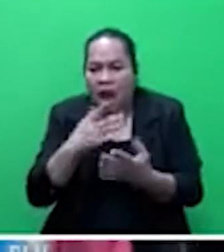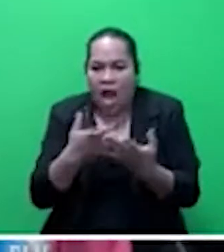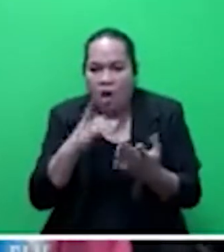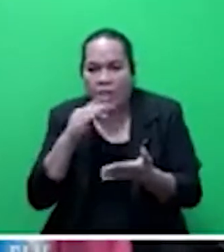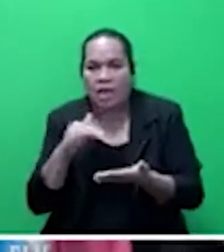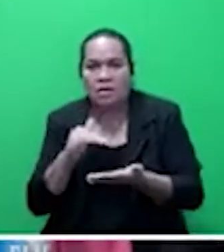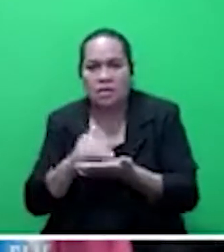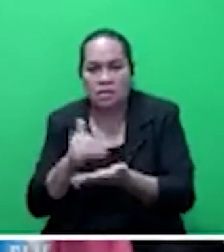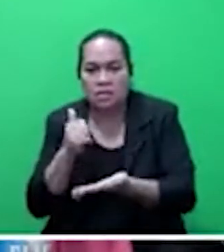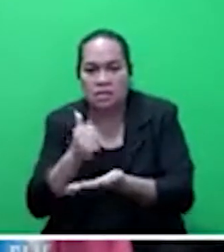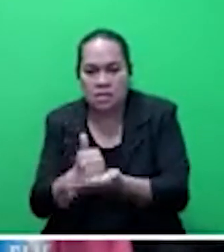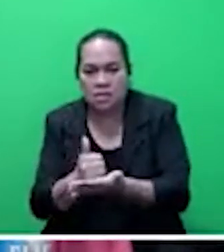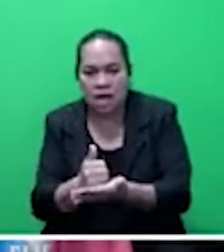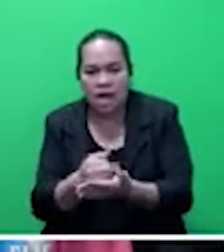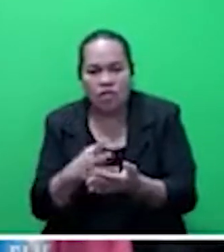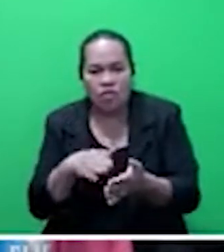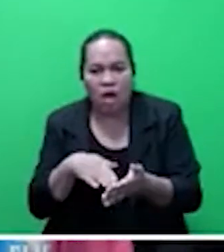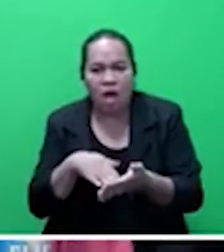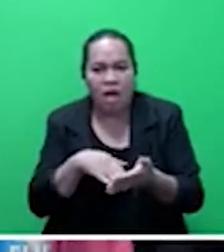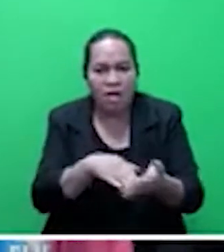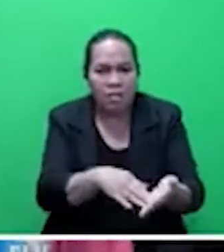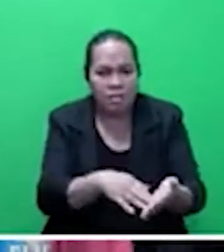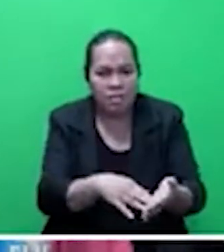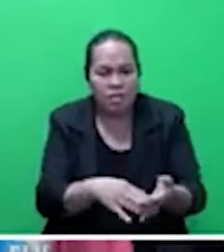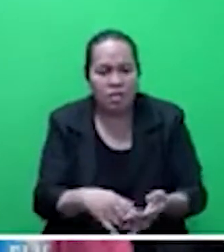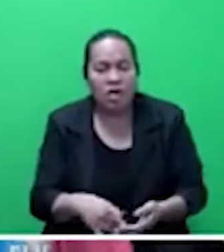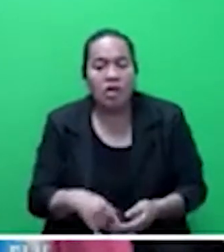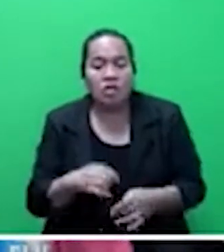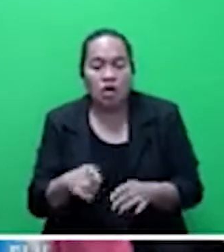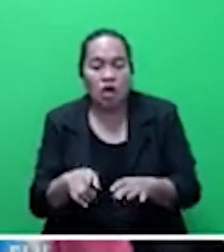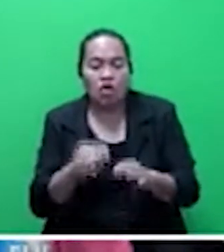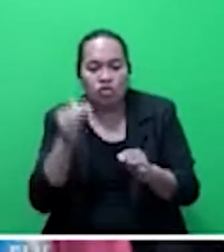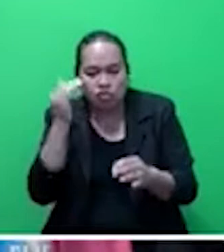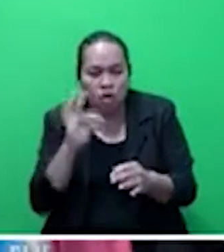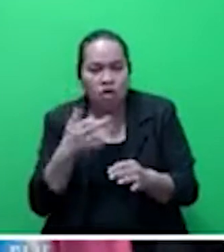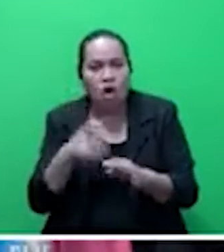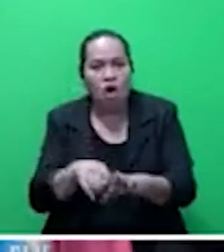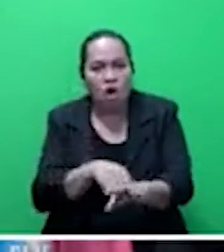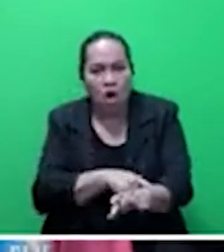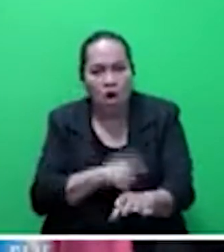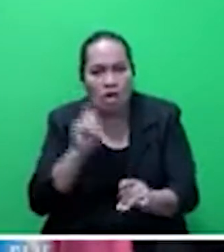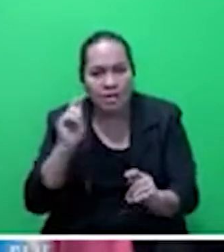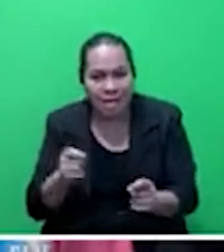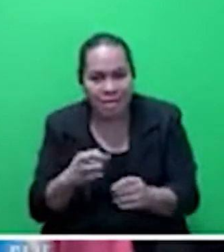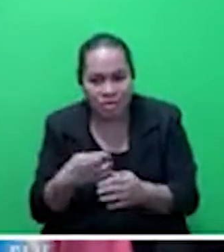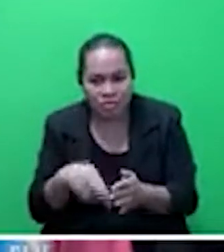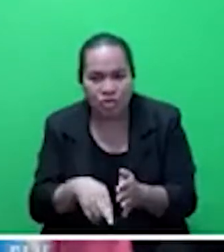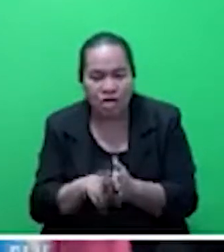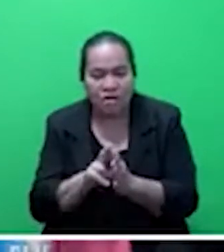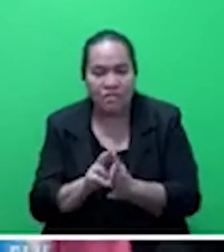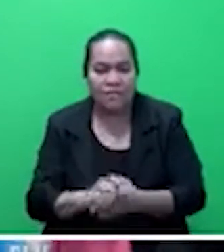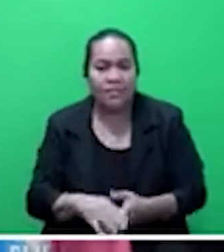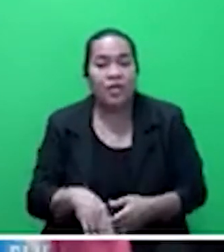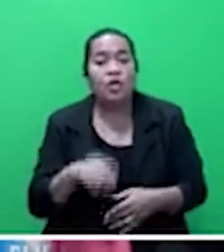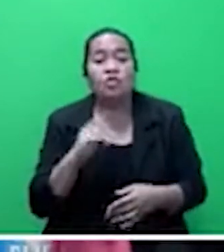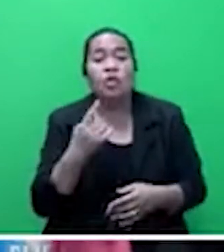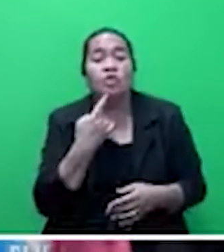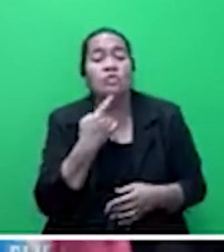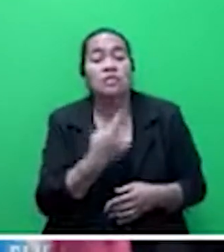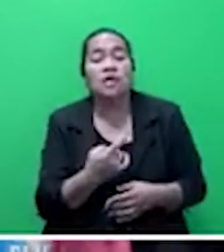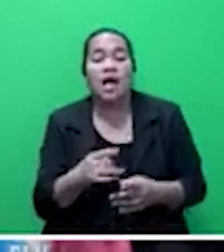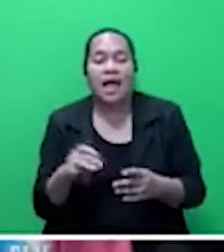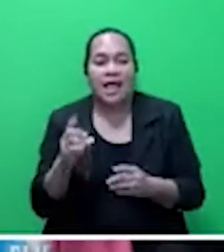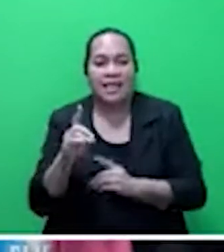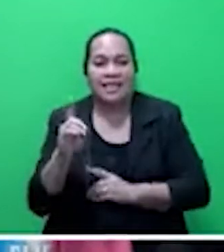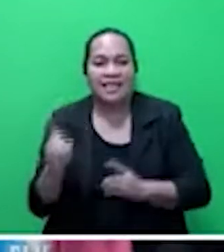on relief and short and long-term recovery. This has been alluded to in the comment made by Deputy